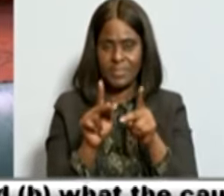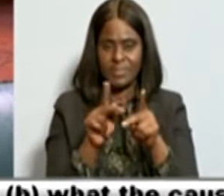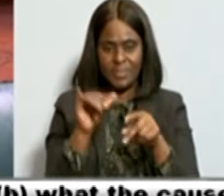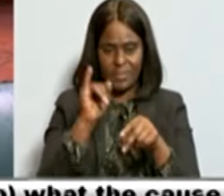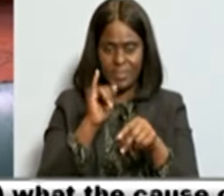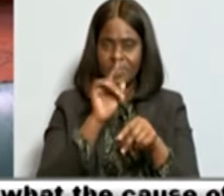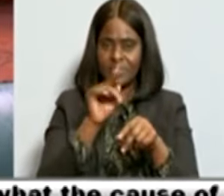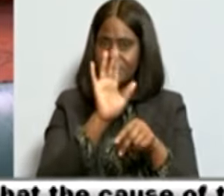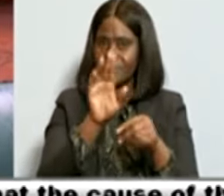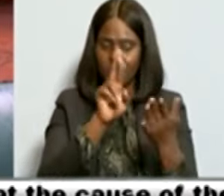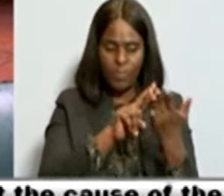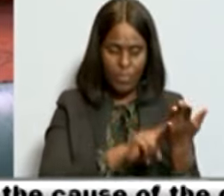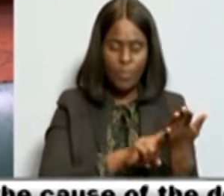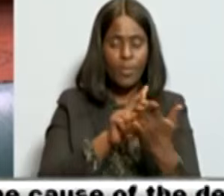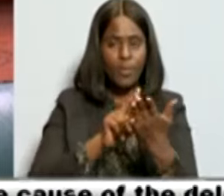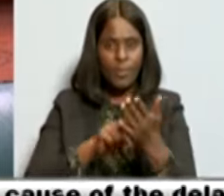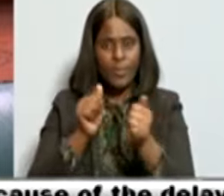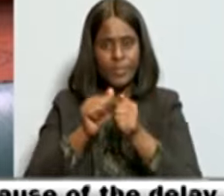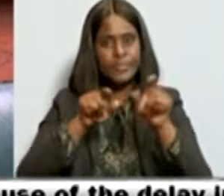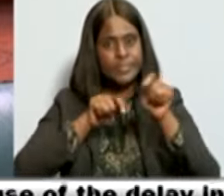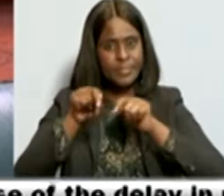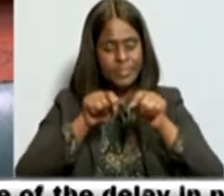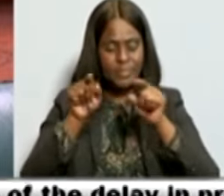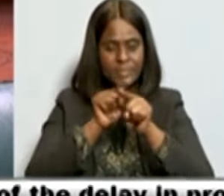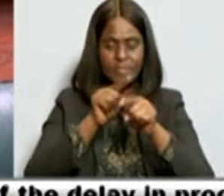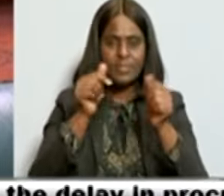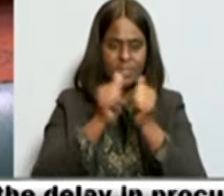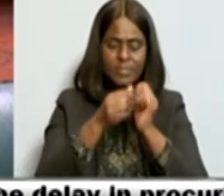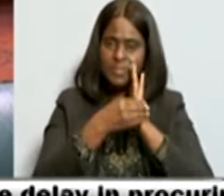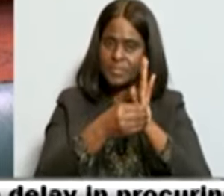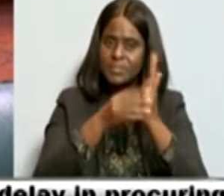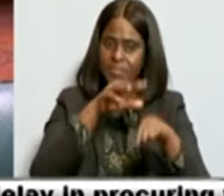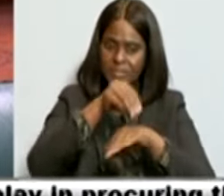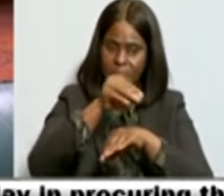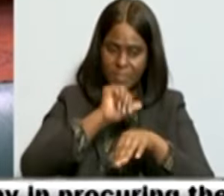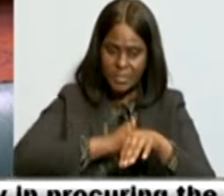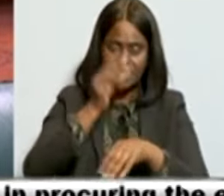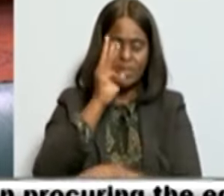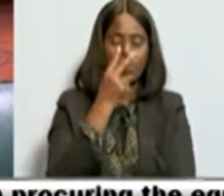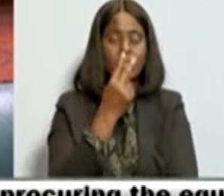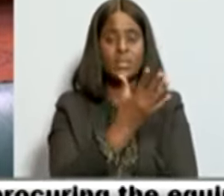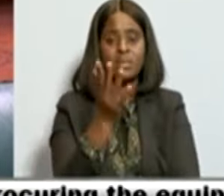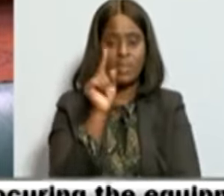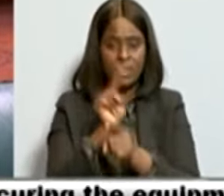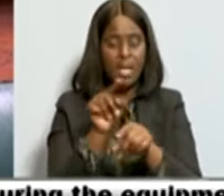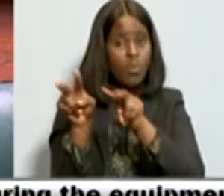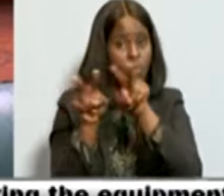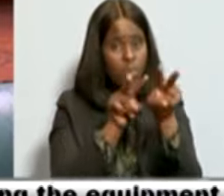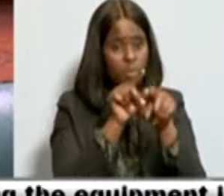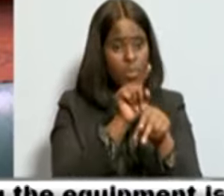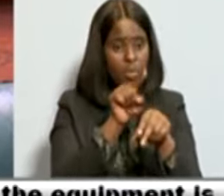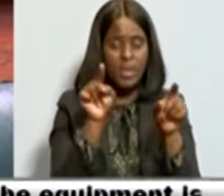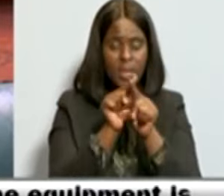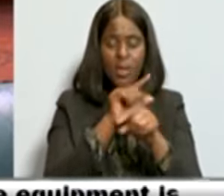that the rules, regulations, and guidelines that will see and oversee